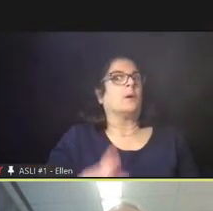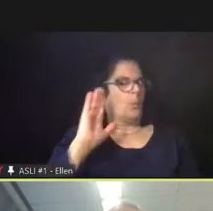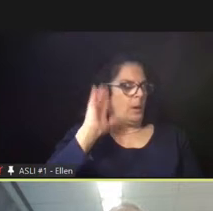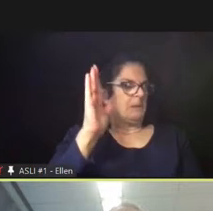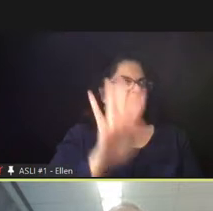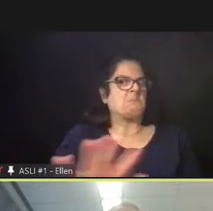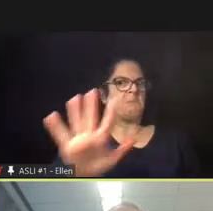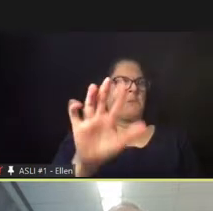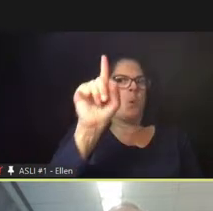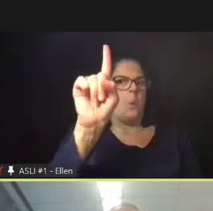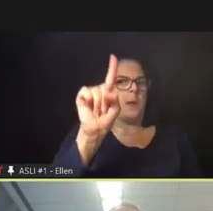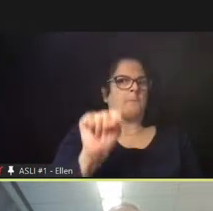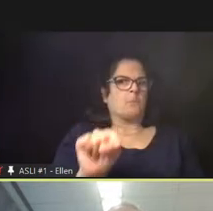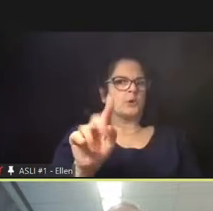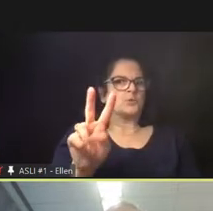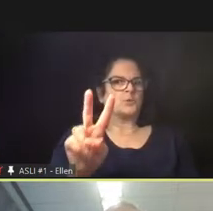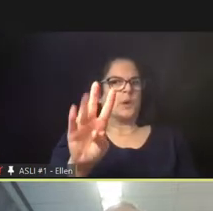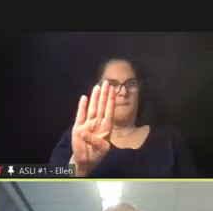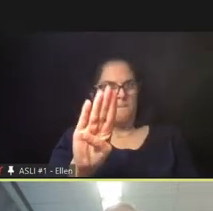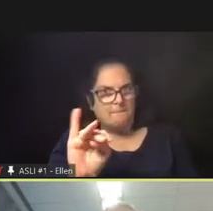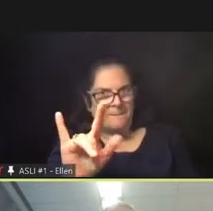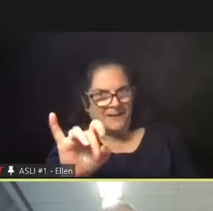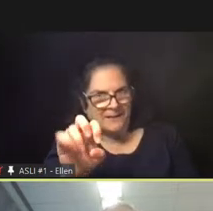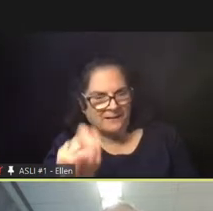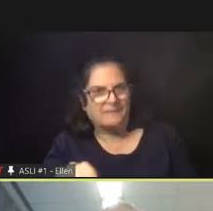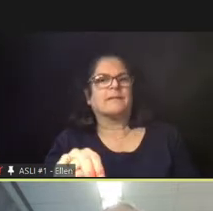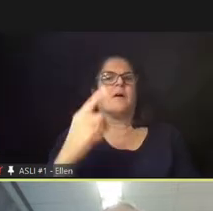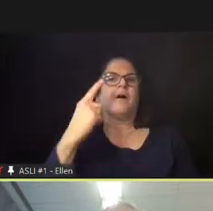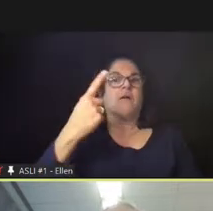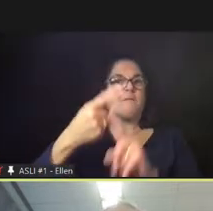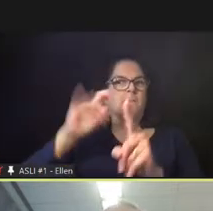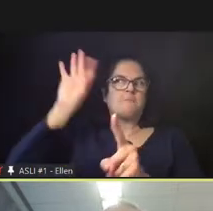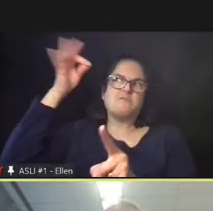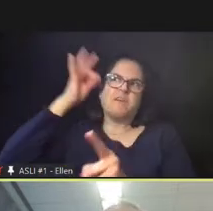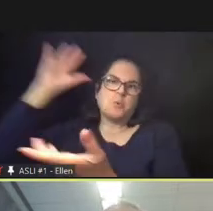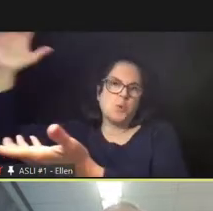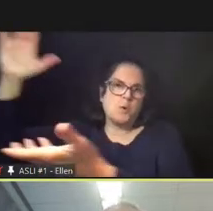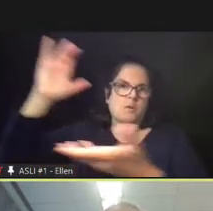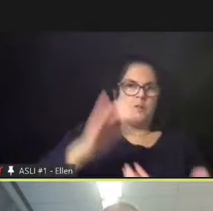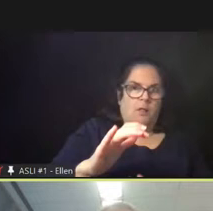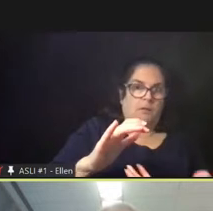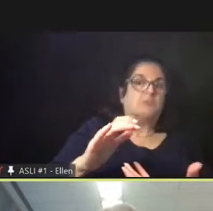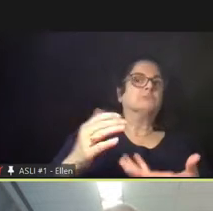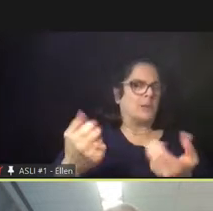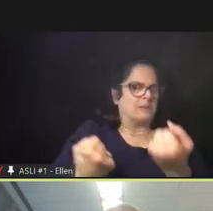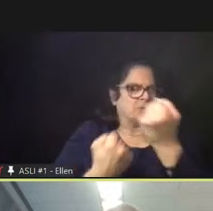of federal relief funding, and that should carry us through 2025.